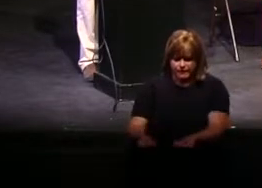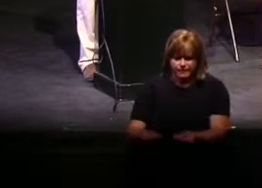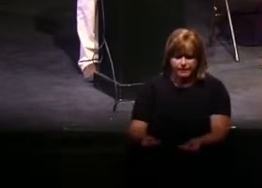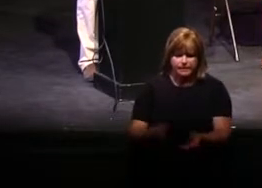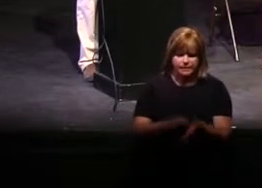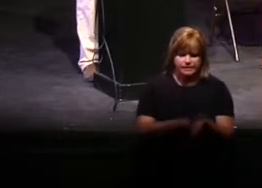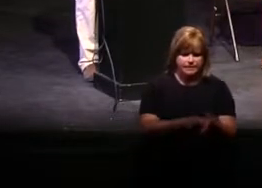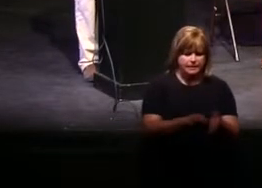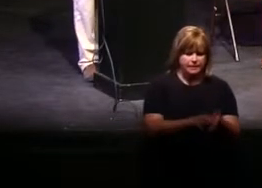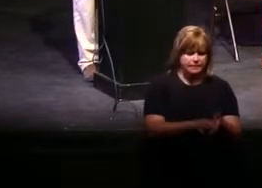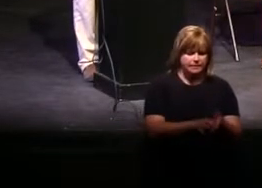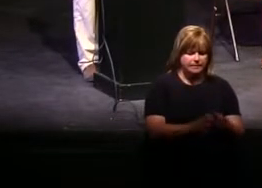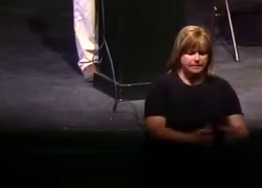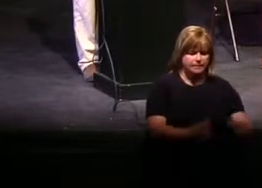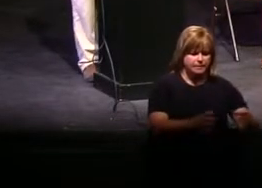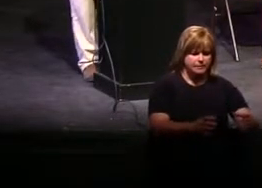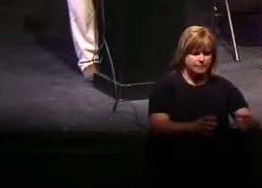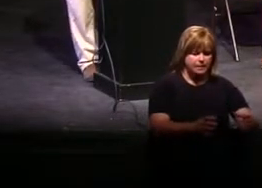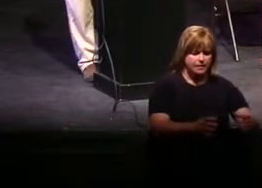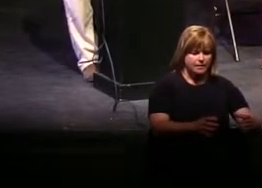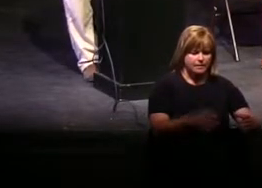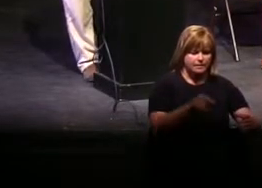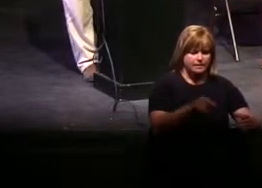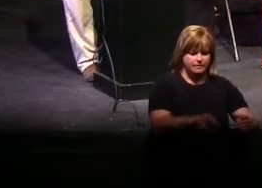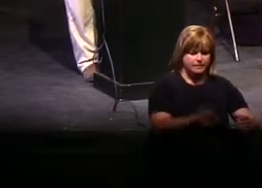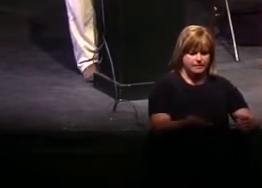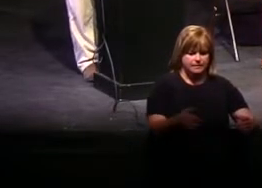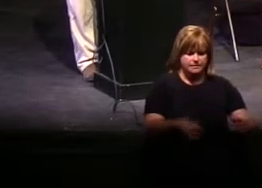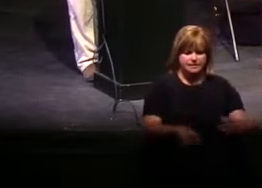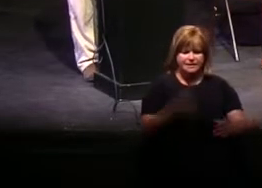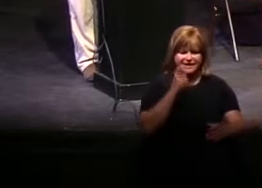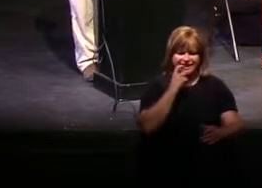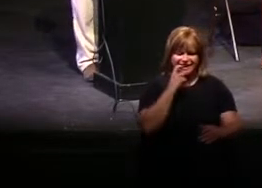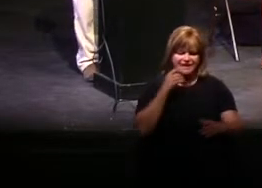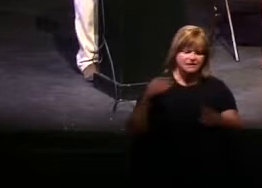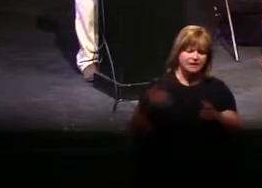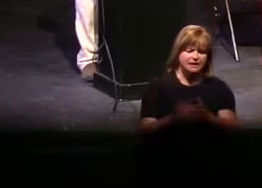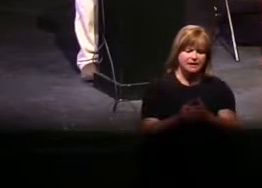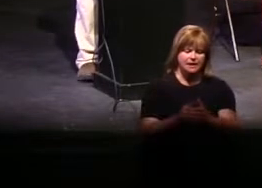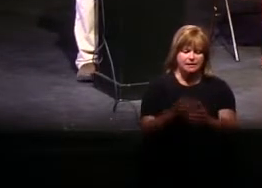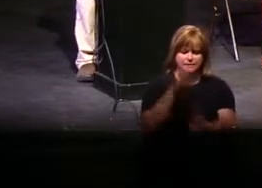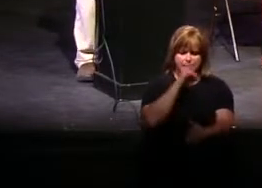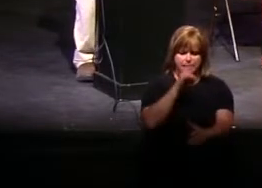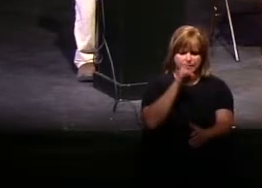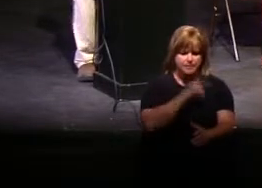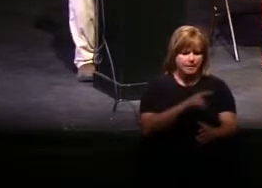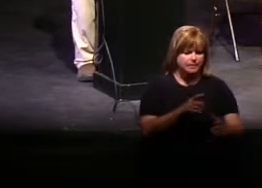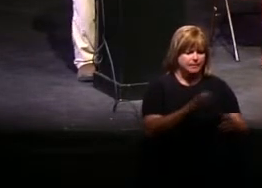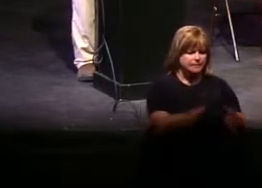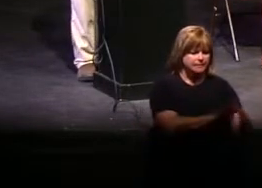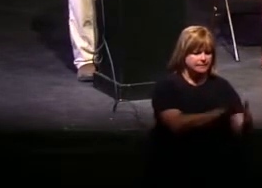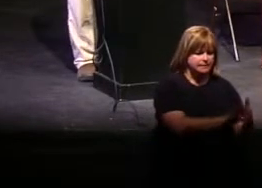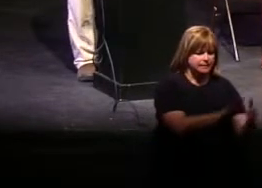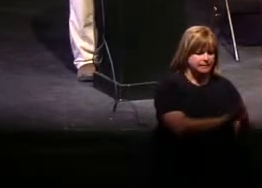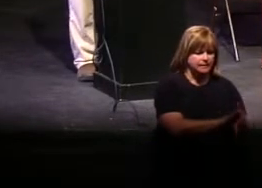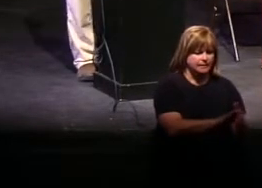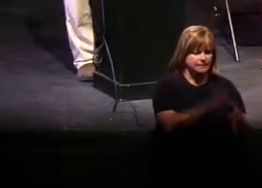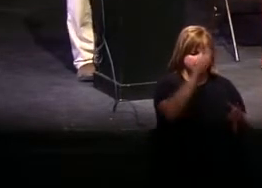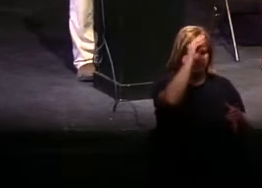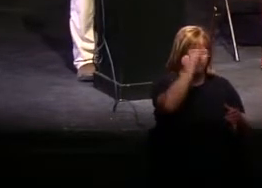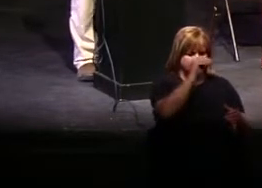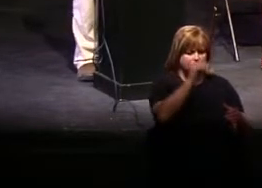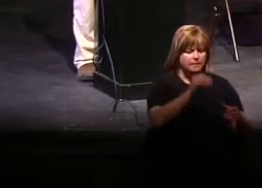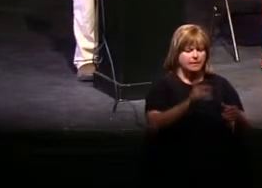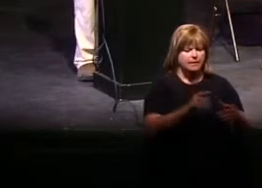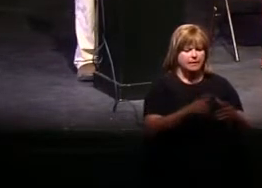deep fryer and staples in glass against mice. County of horned gods and billed hats,